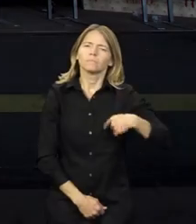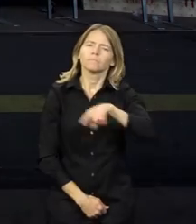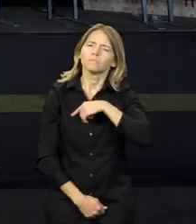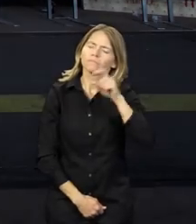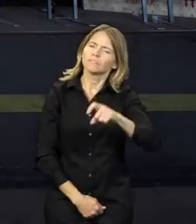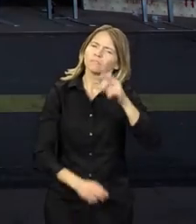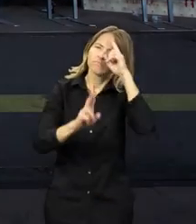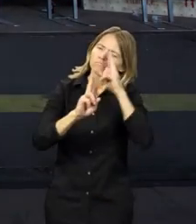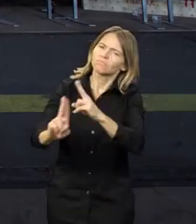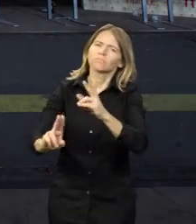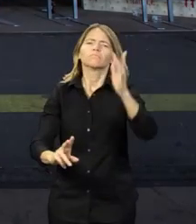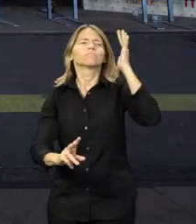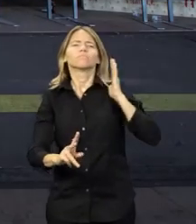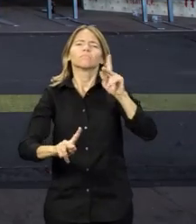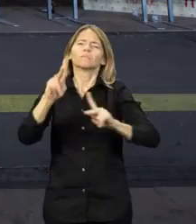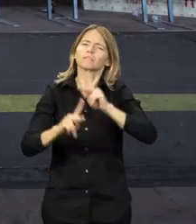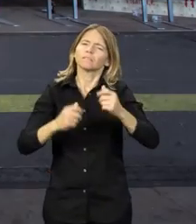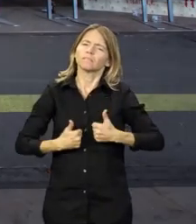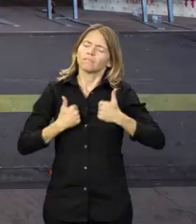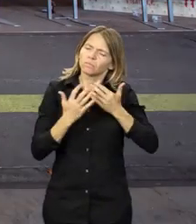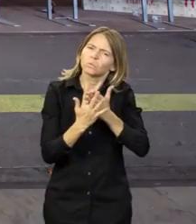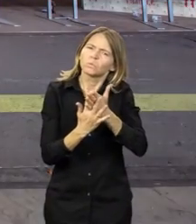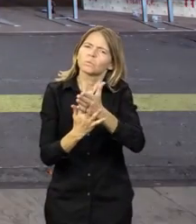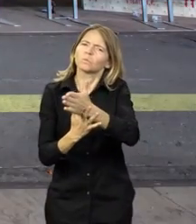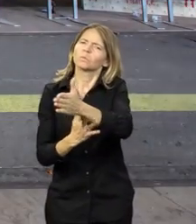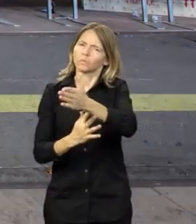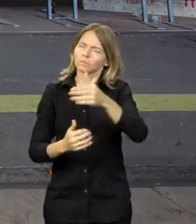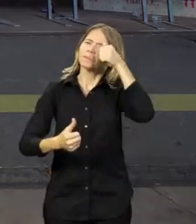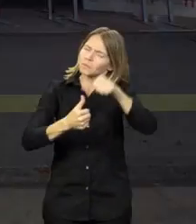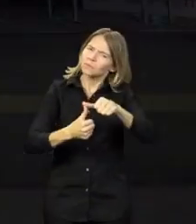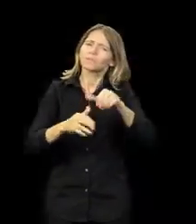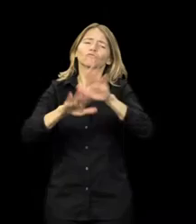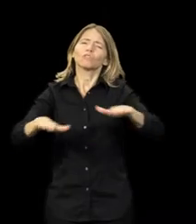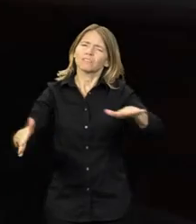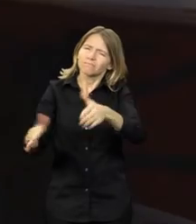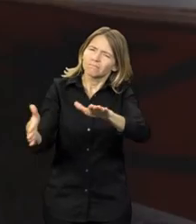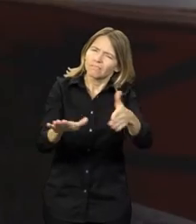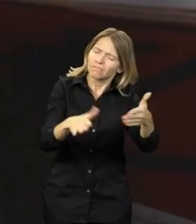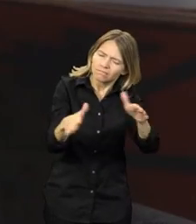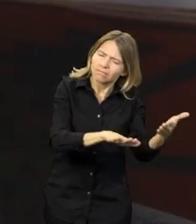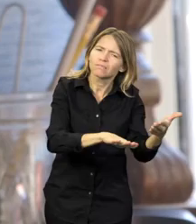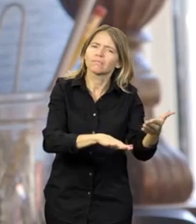We need to honor the survivors and remember the children who were lost. We need to